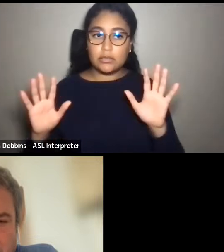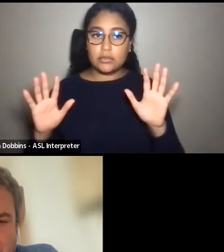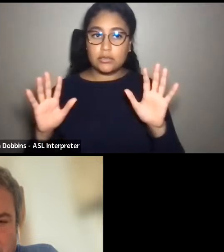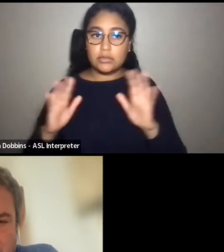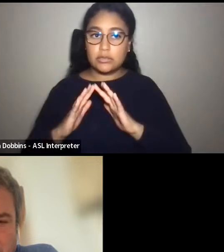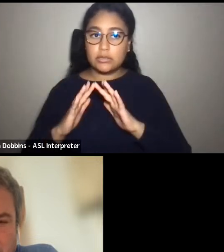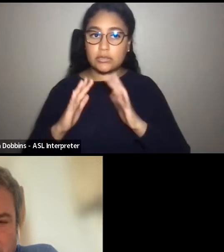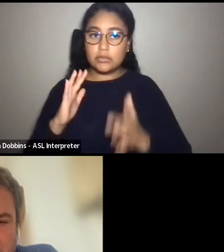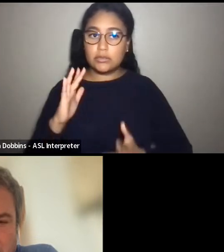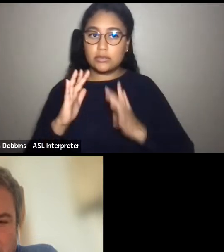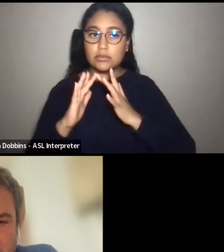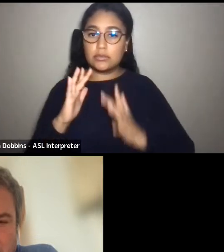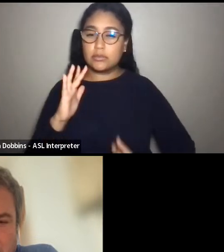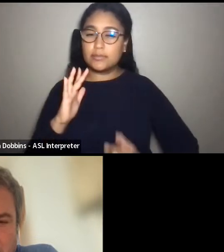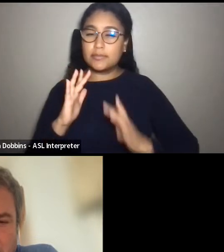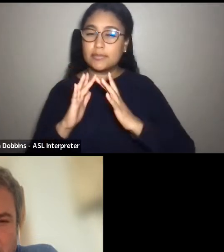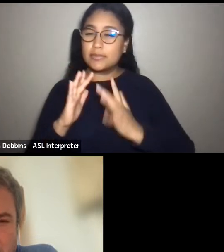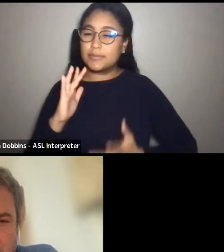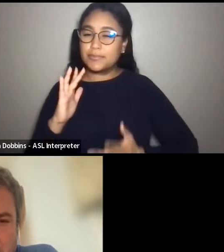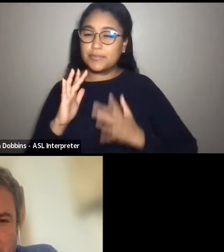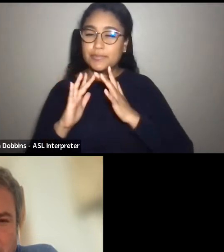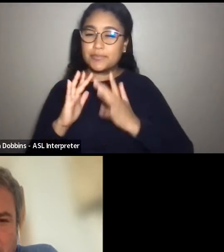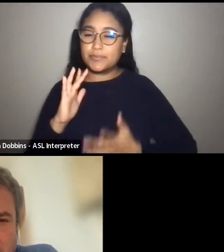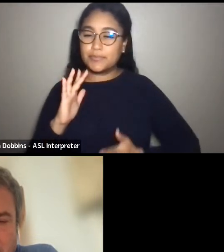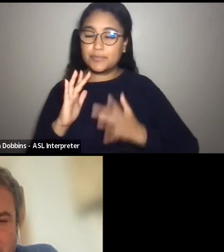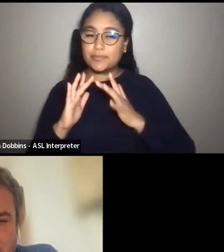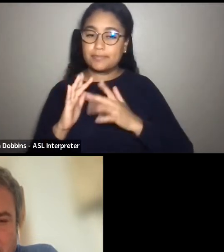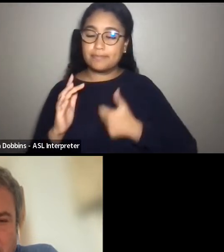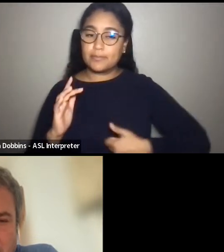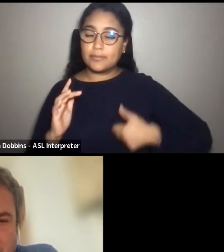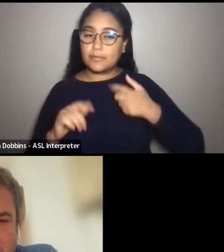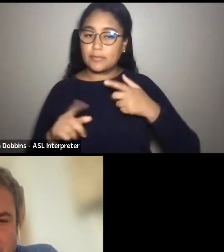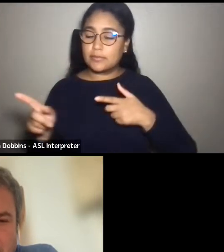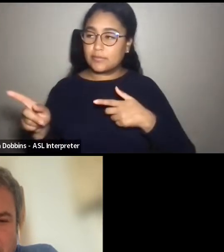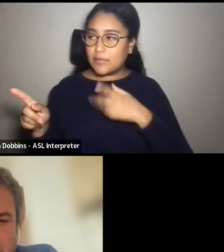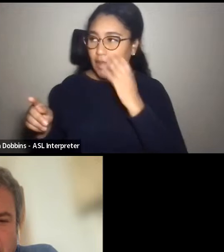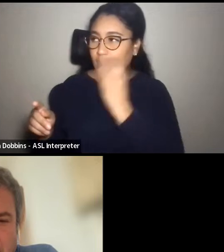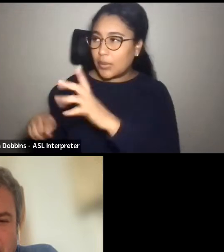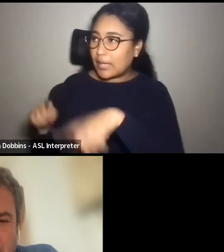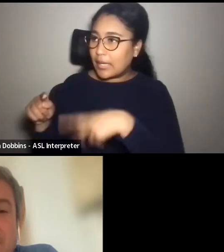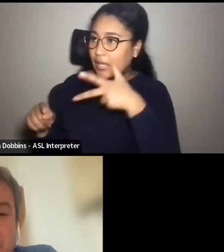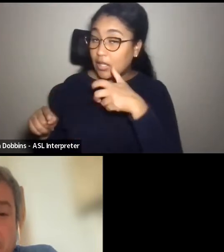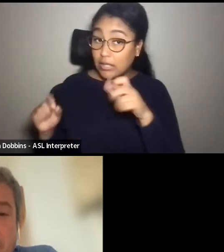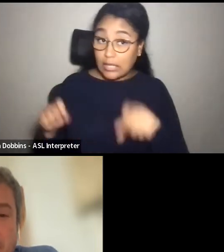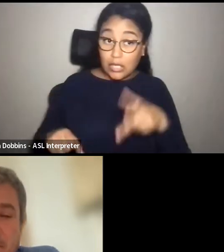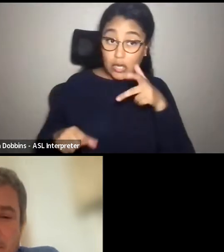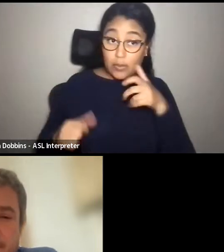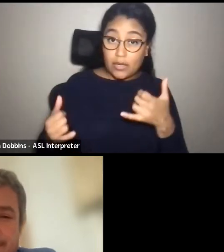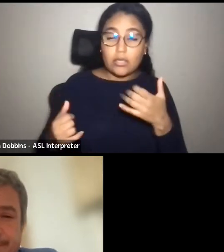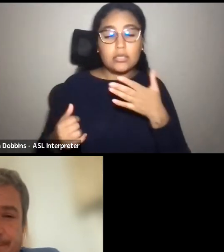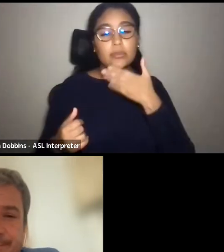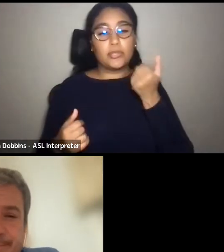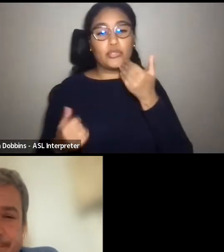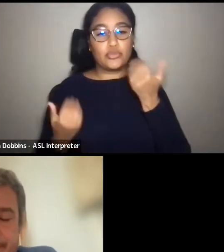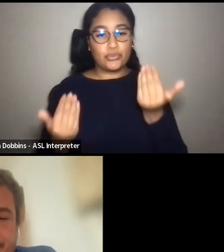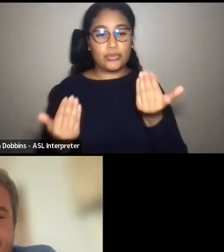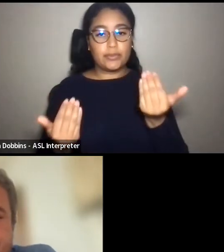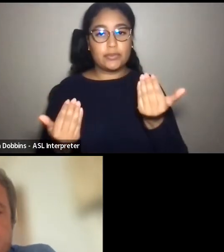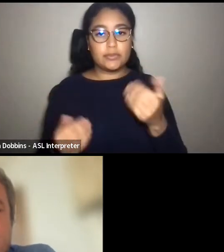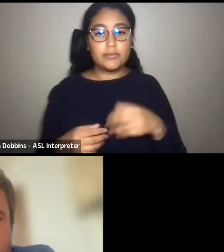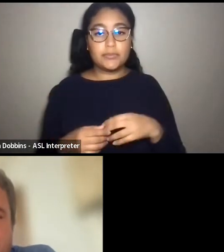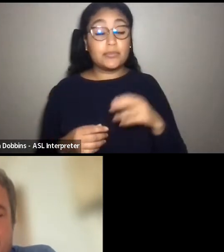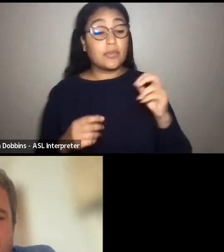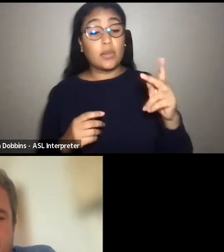we have a student. You're breaking up, Ms. Blanco. Breaking up. Oh, sorry. How about now? It's better. How about now?